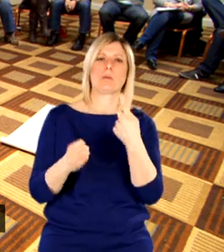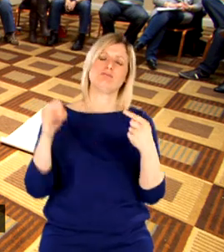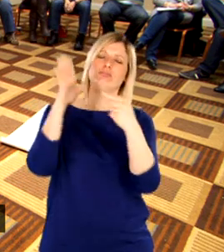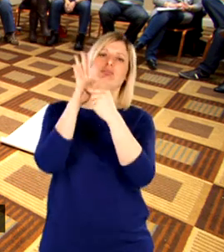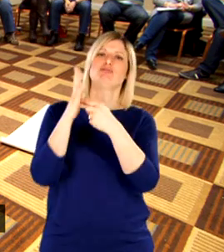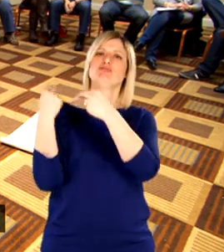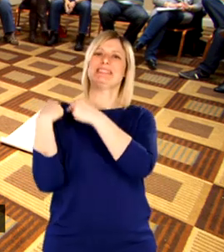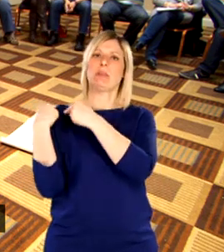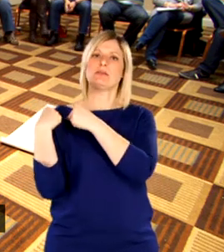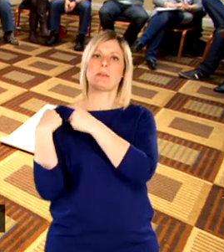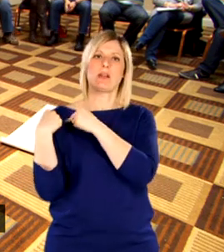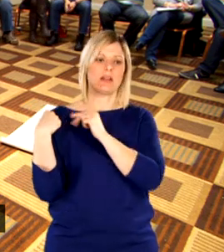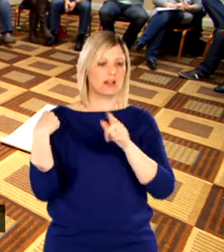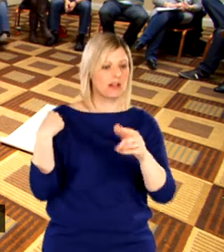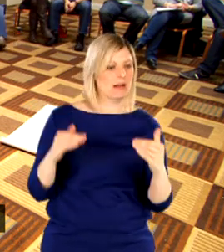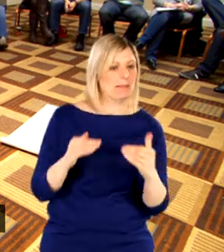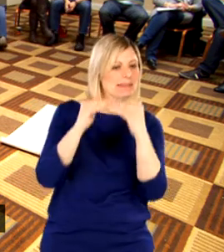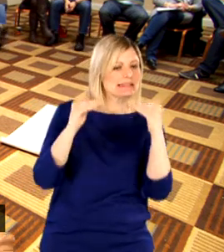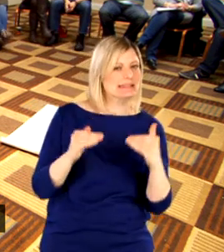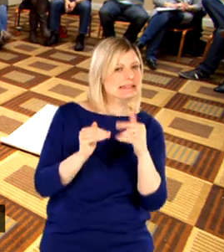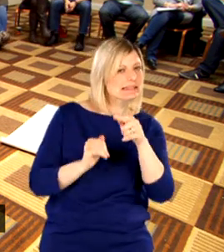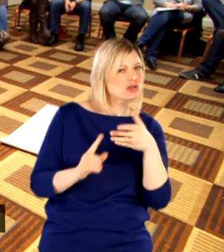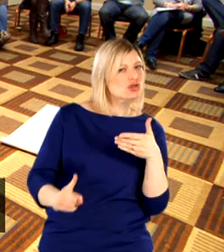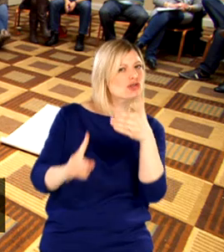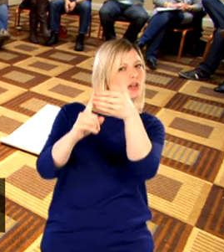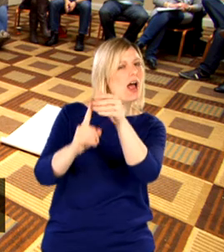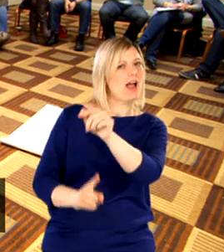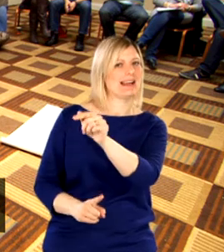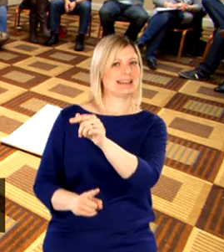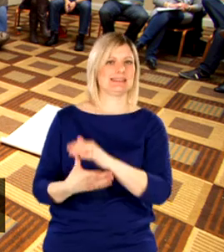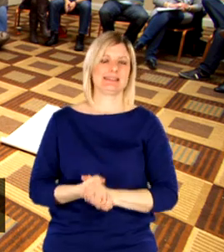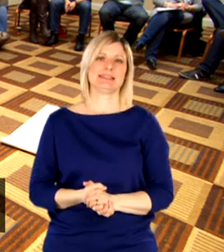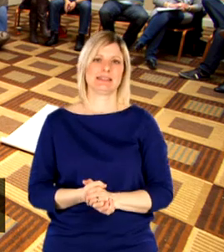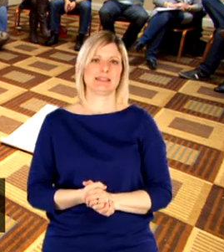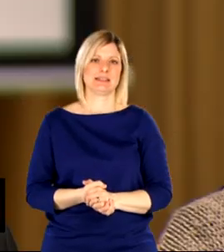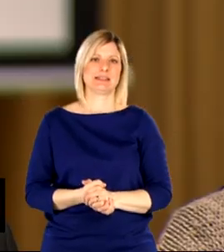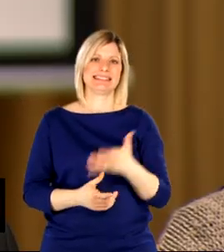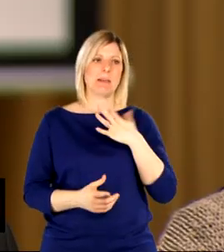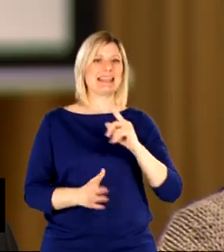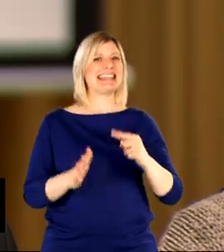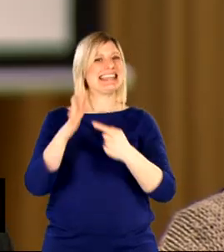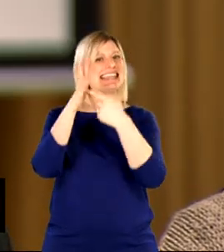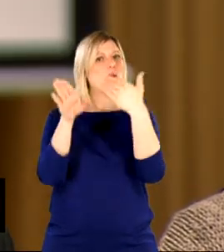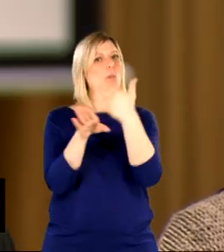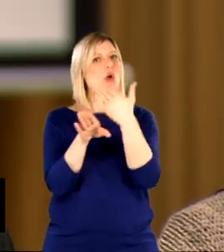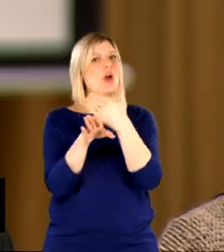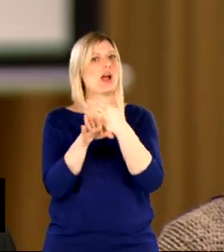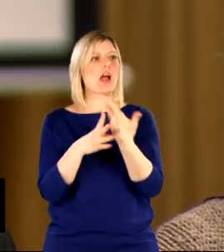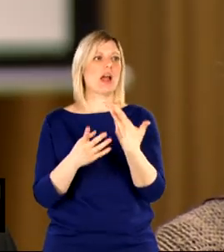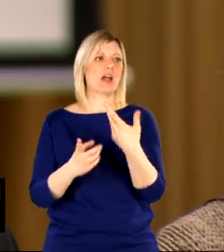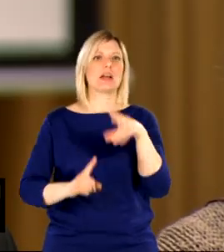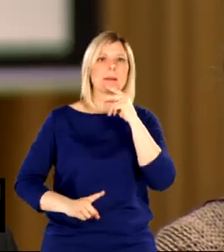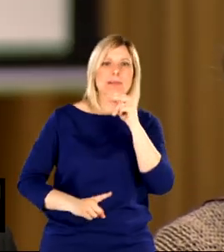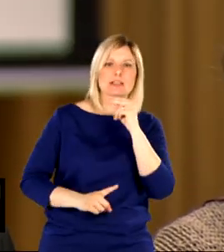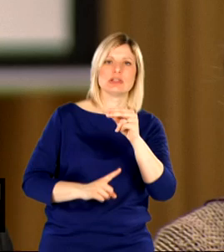who's primarily responsible for enabling the child to meet those targets, so that the, like for instance, key worker, speech and language therapy,